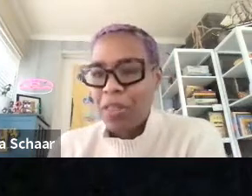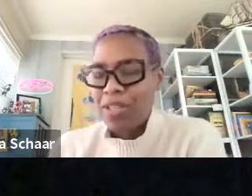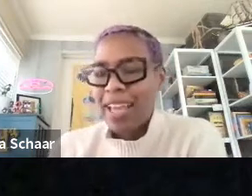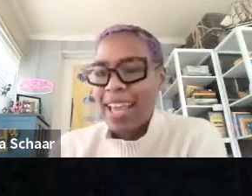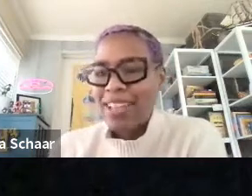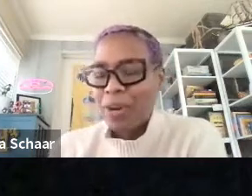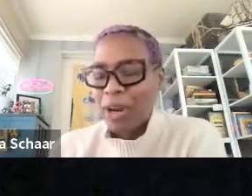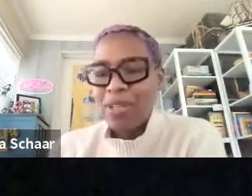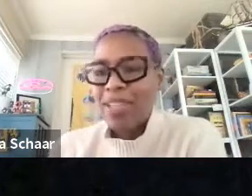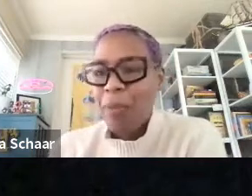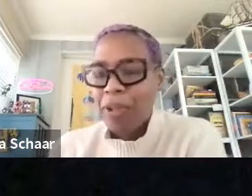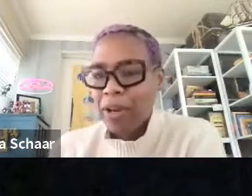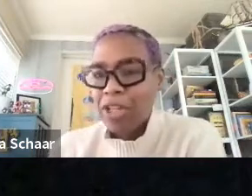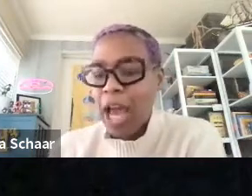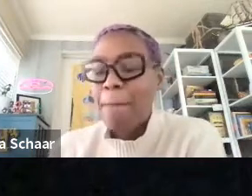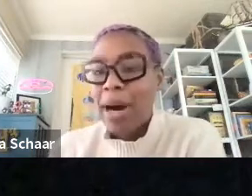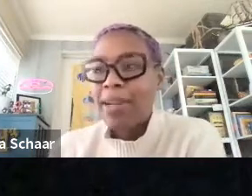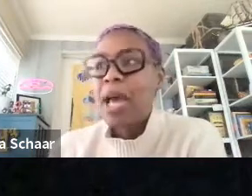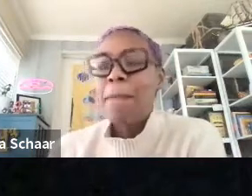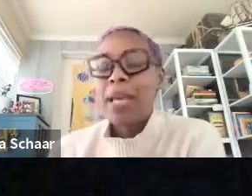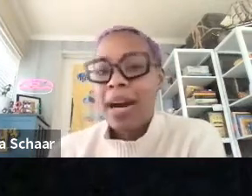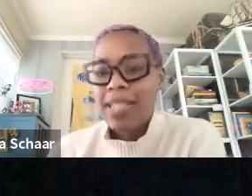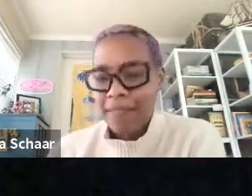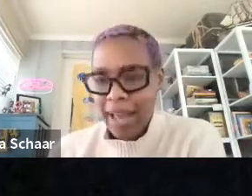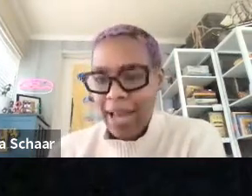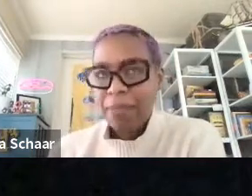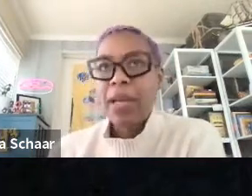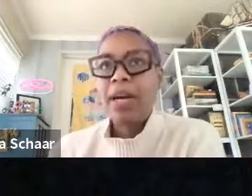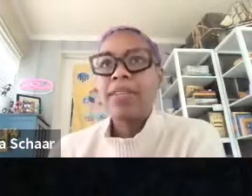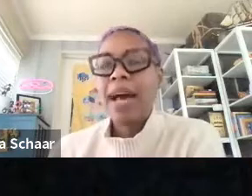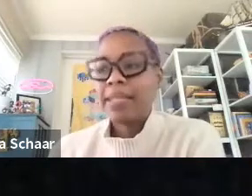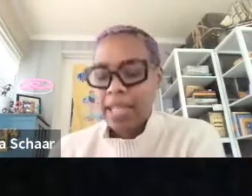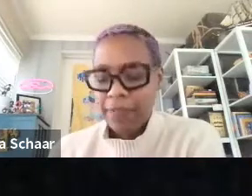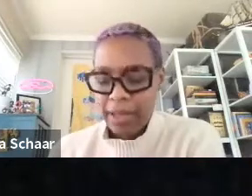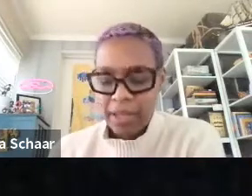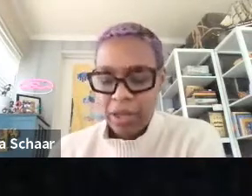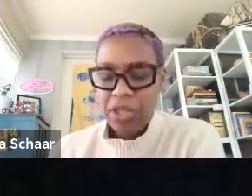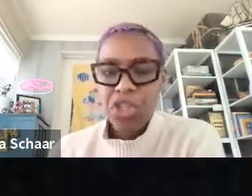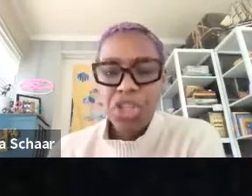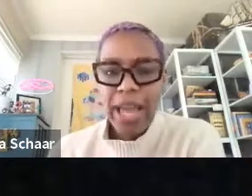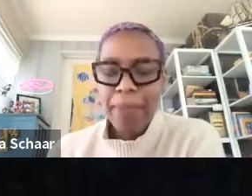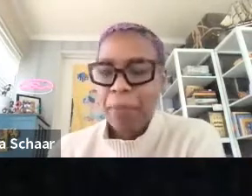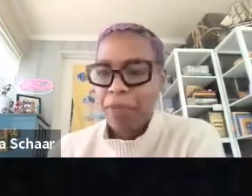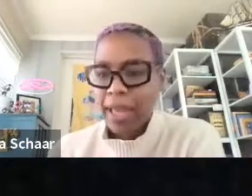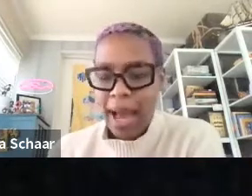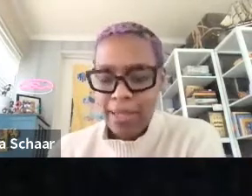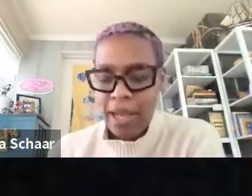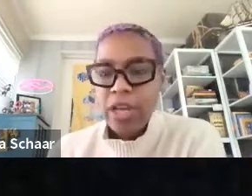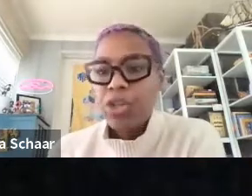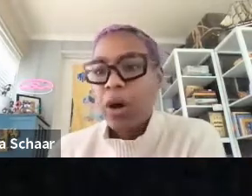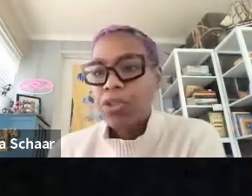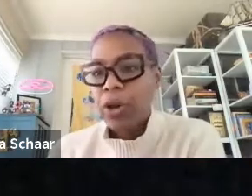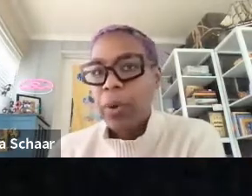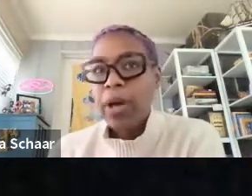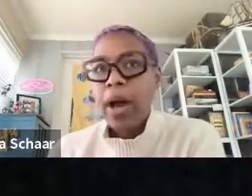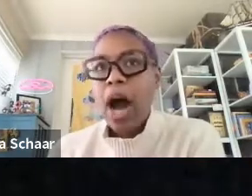just one of those things where it was not really her jam. But because of that significance, not only did she stay a member of the cast,